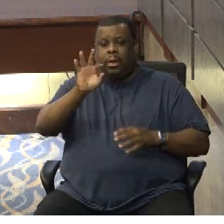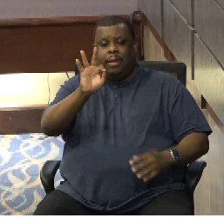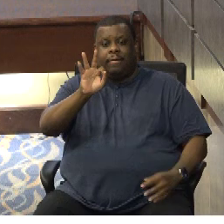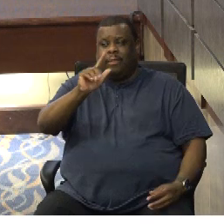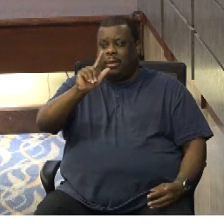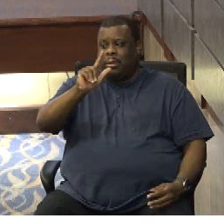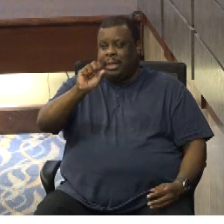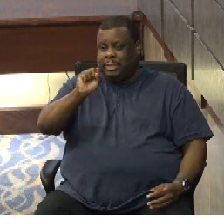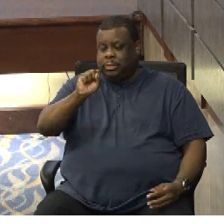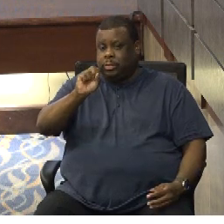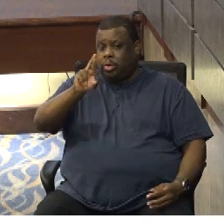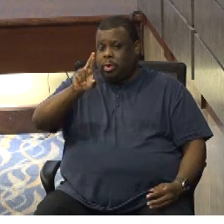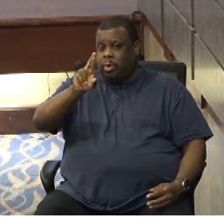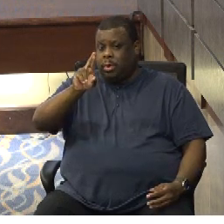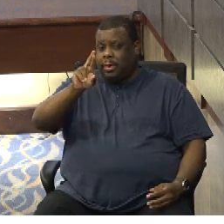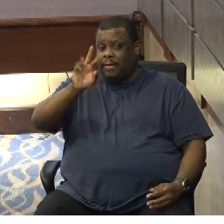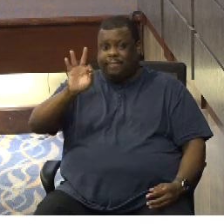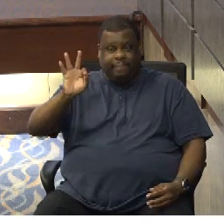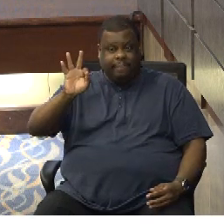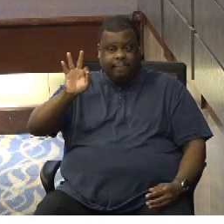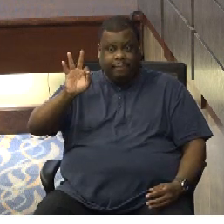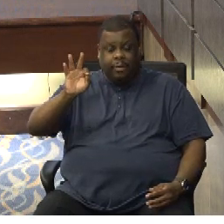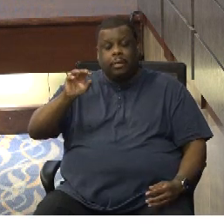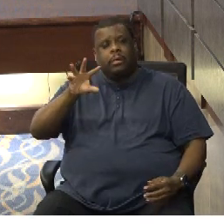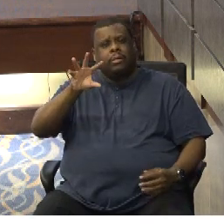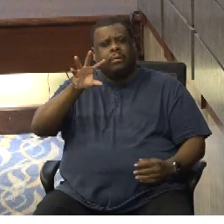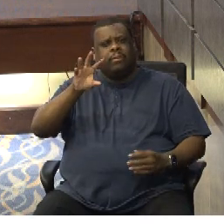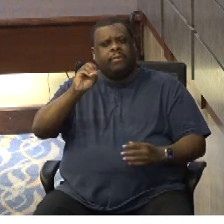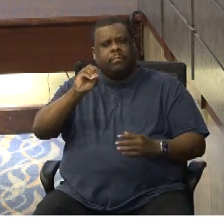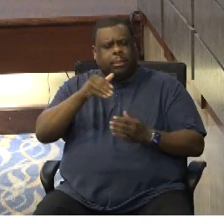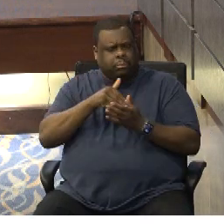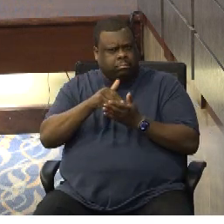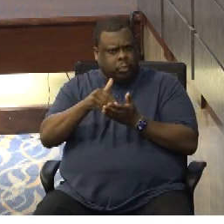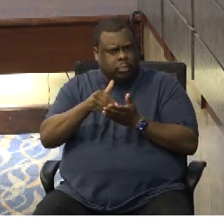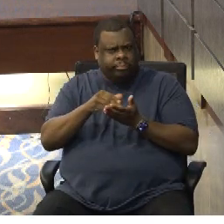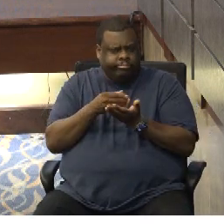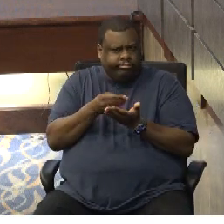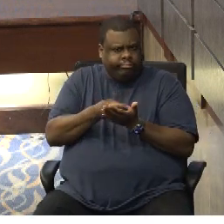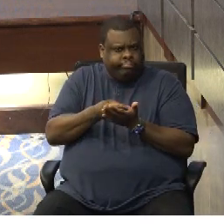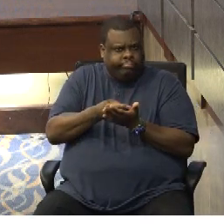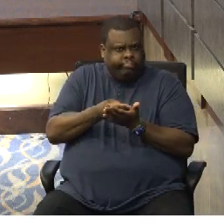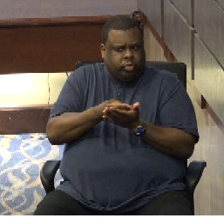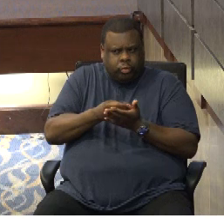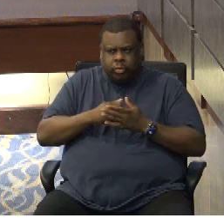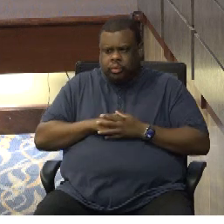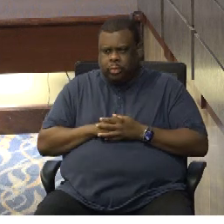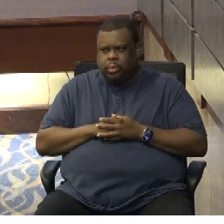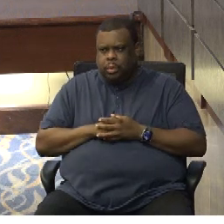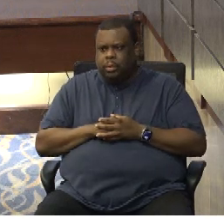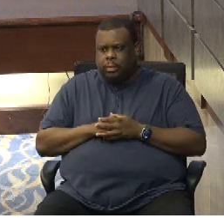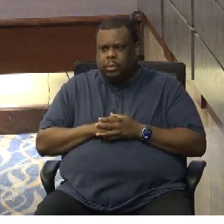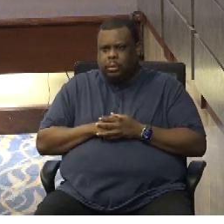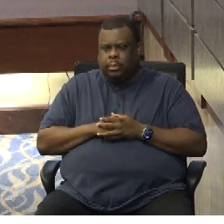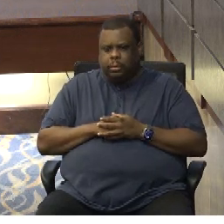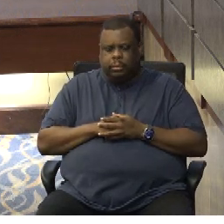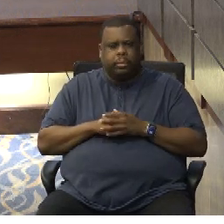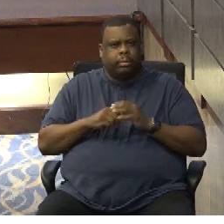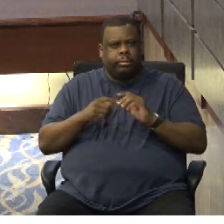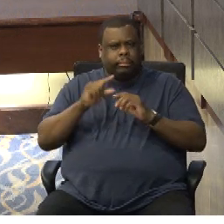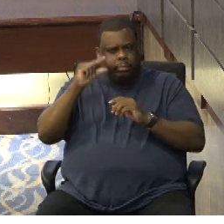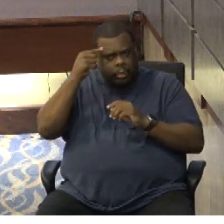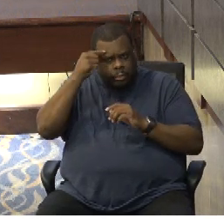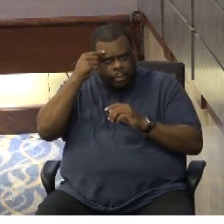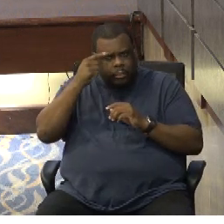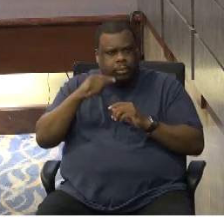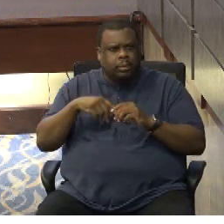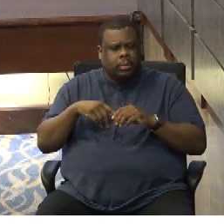funds, and it provided $350 billion to eligible state, cities, territories, tribal governments to mitigate